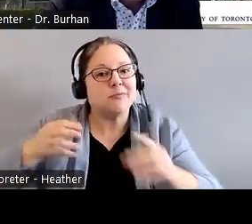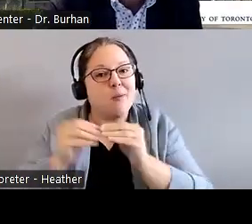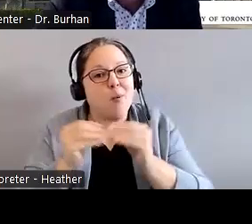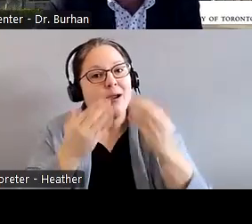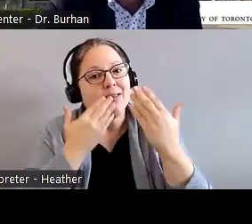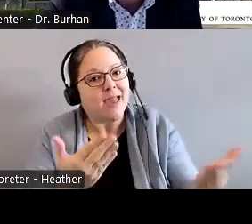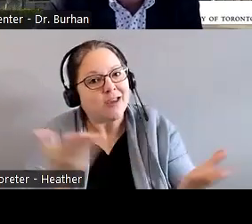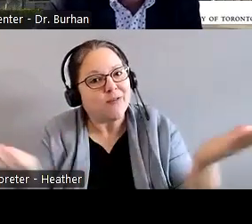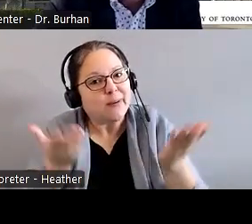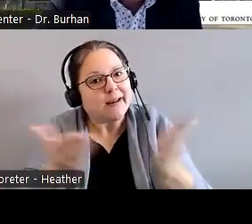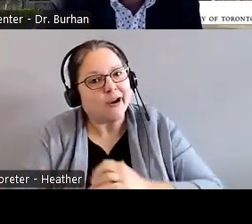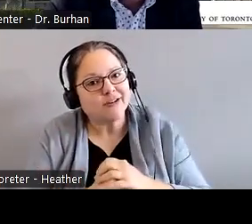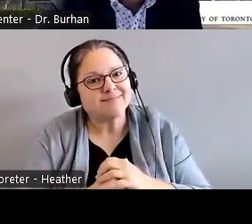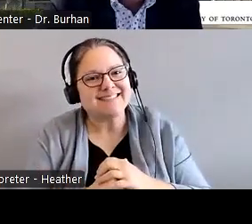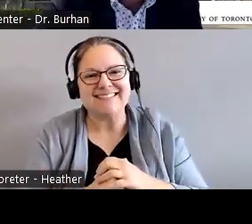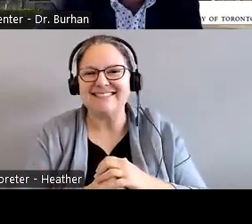listening.